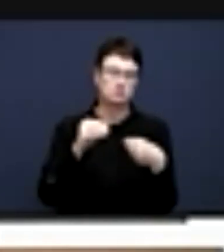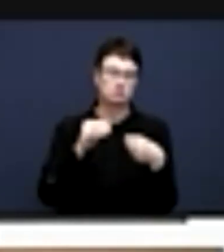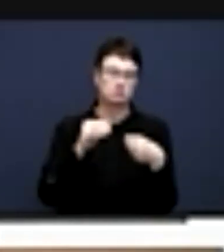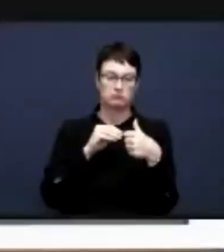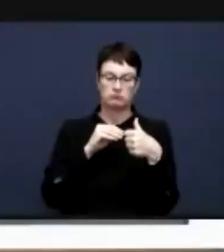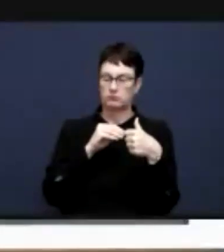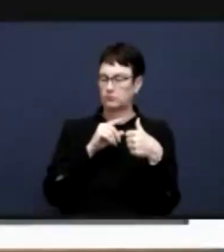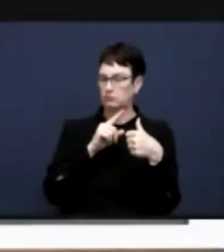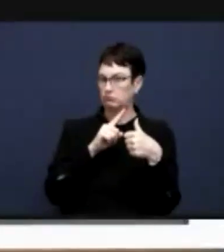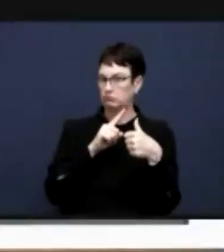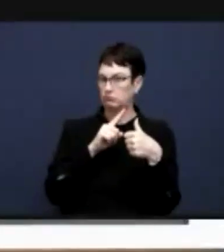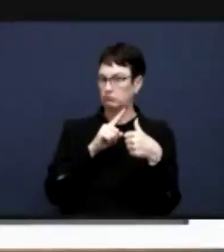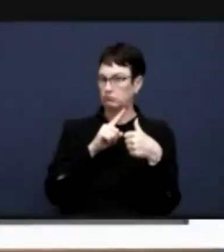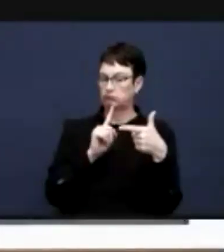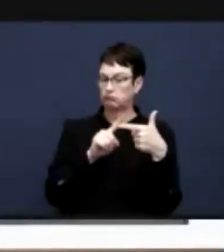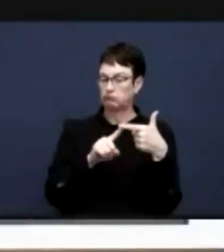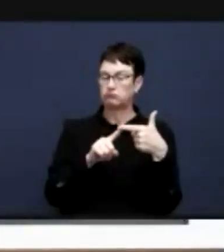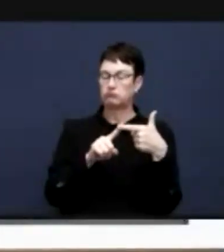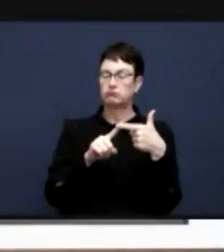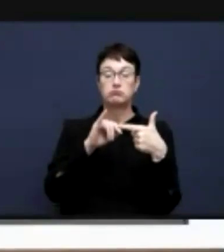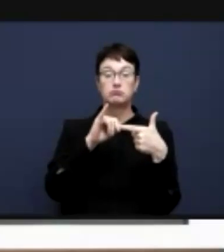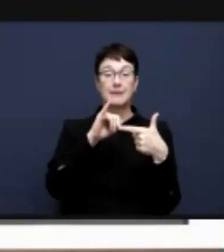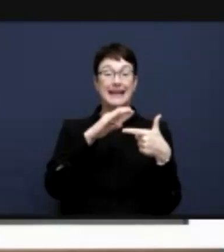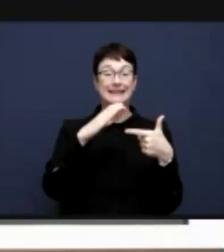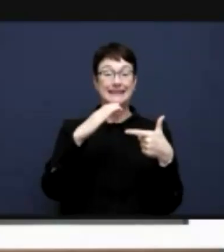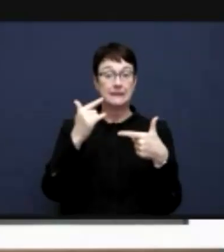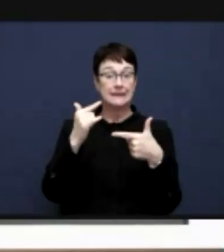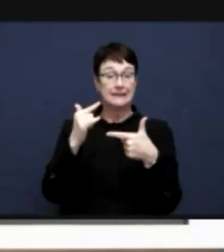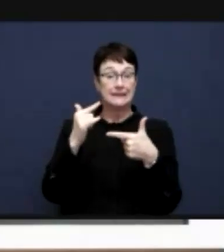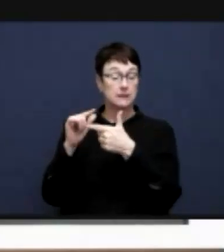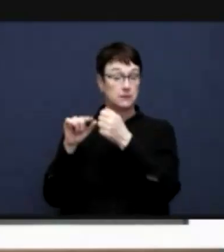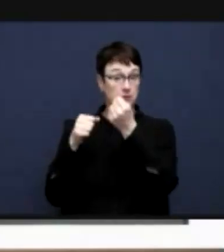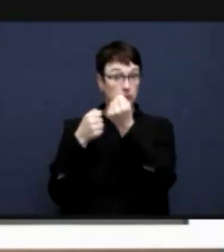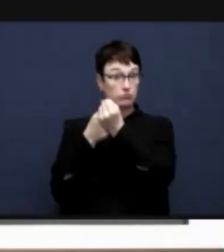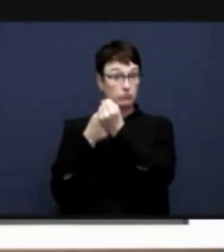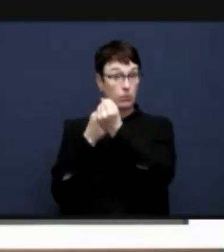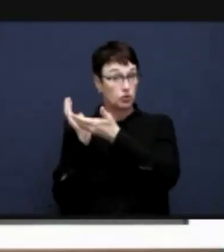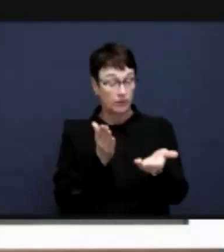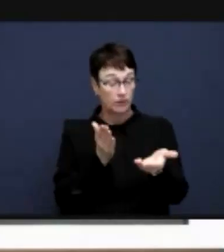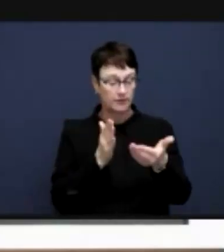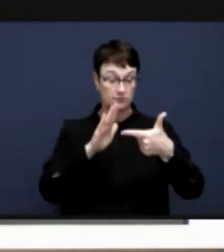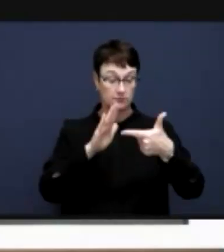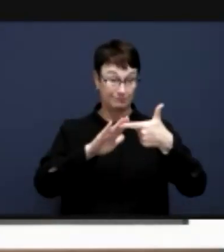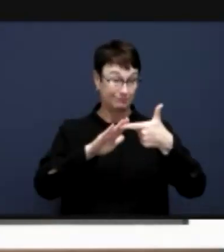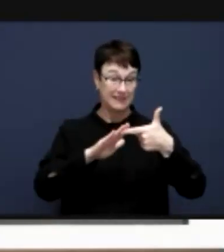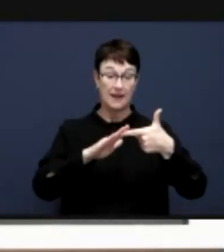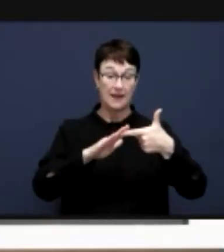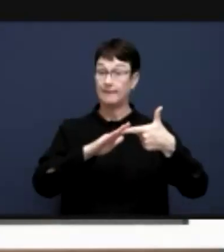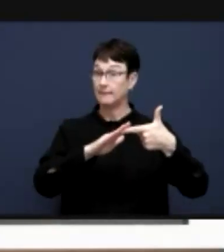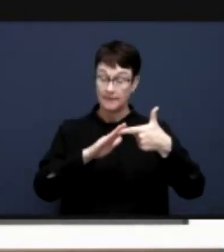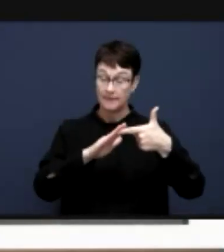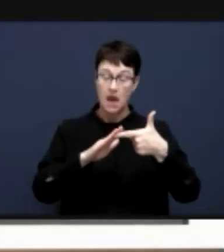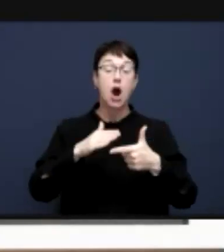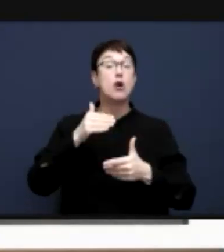fails. And if there is, then does any of the versions provided meet clause 9 or 10? And it should be thoroughly